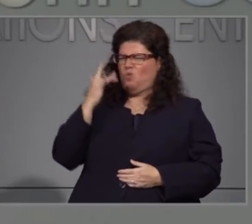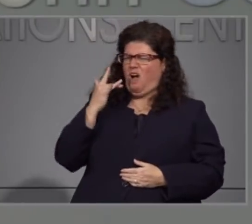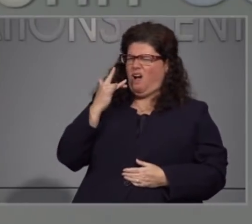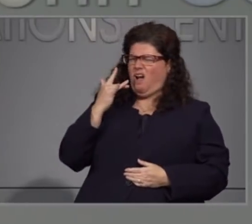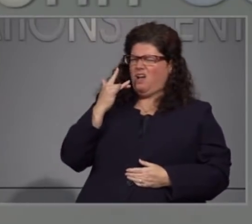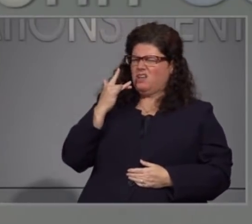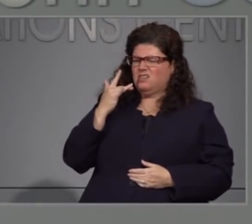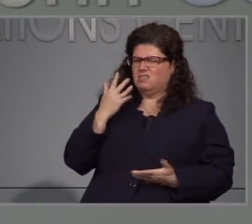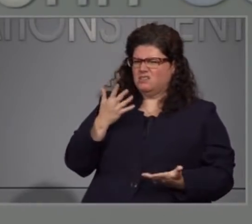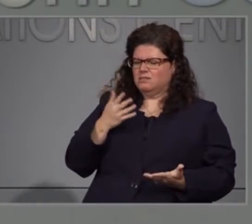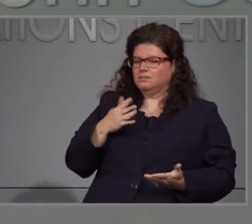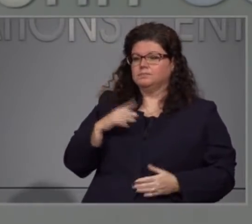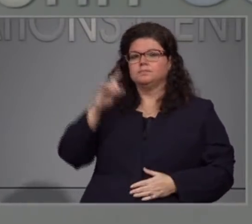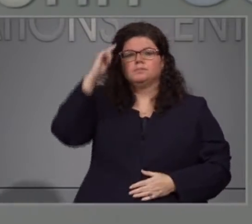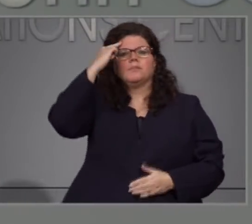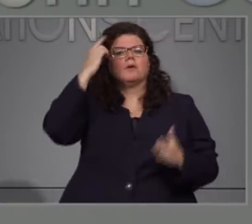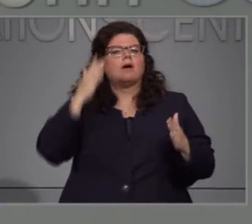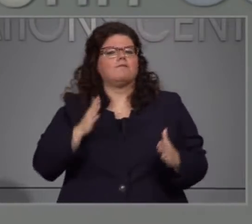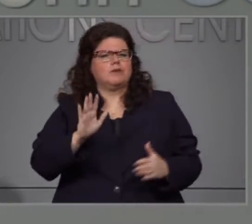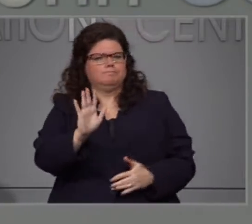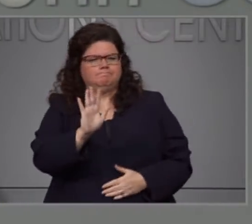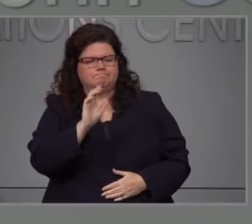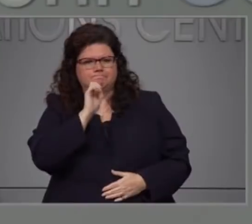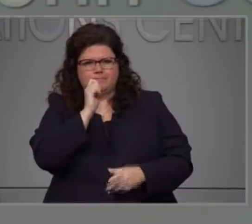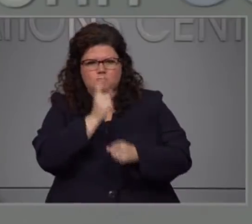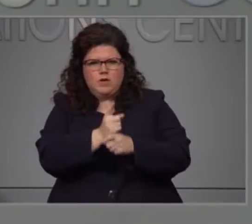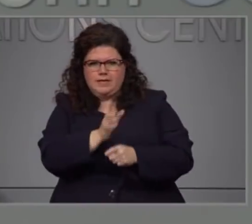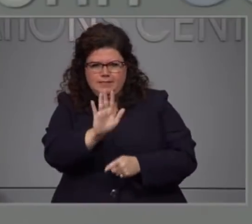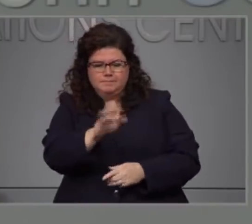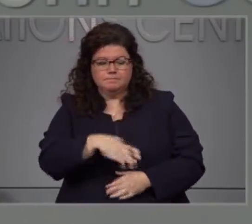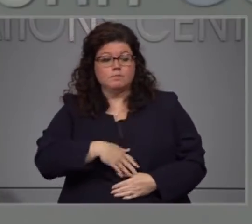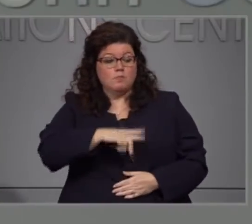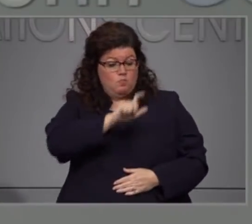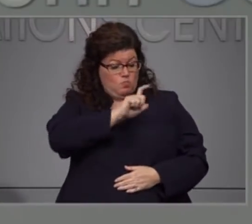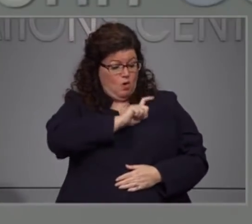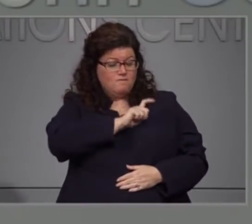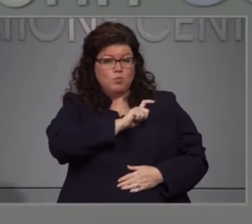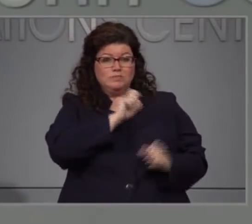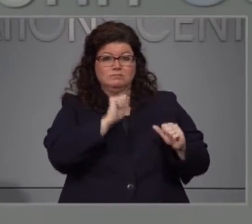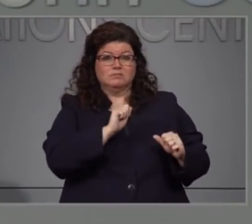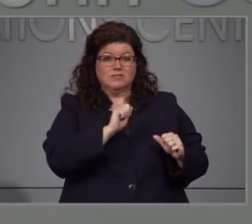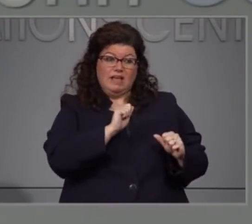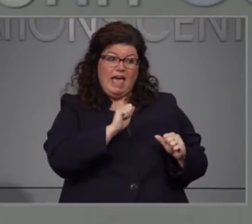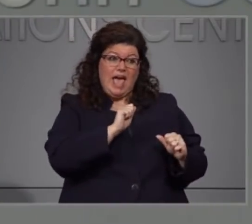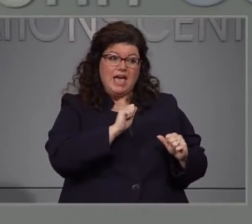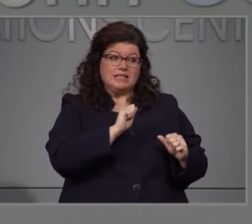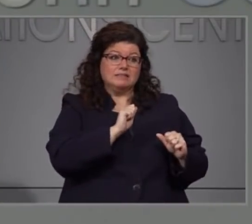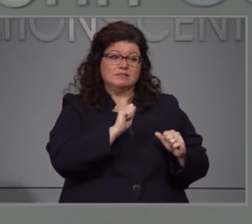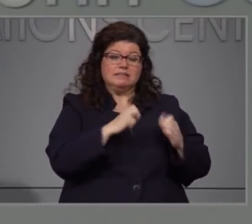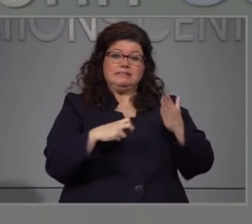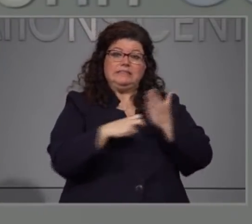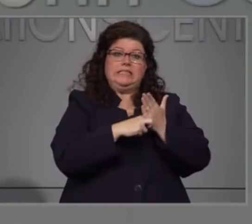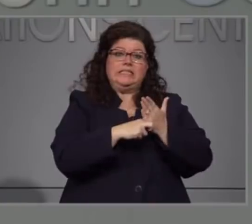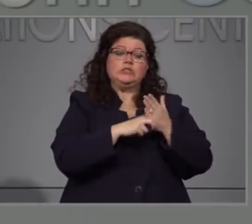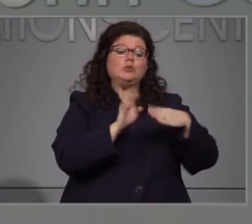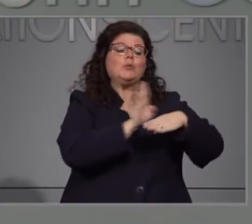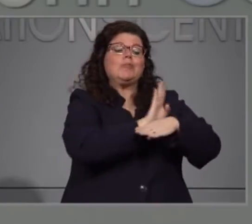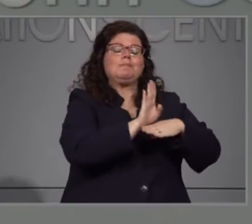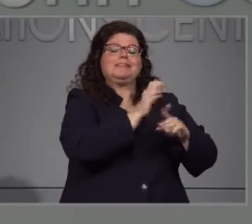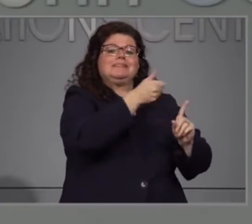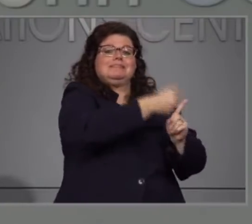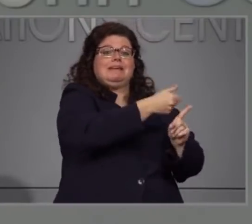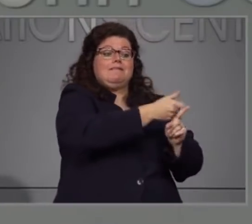Not quite right. Law enforcement can cite the business for failing to